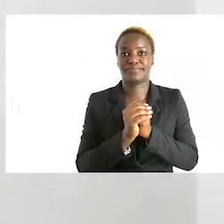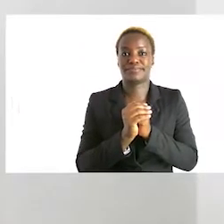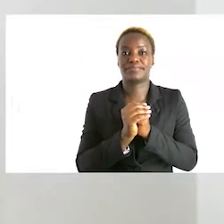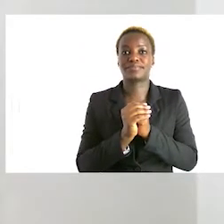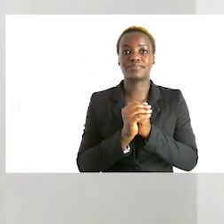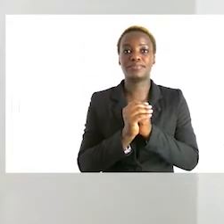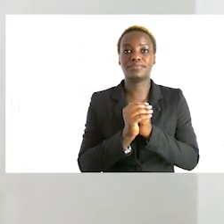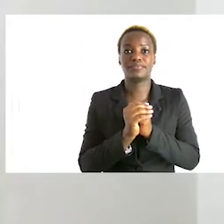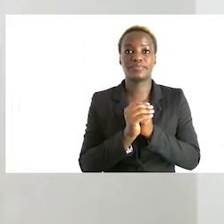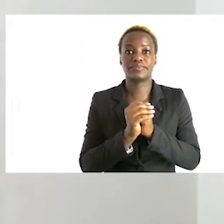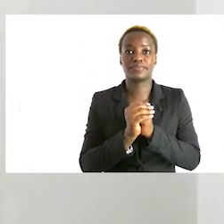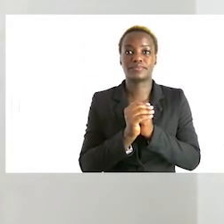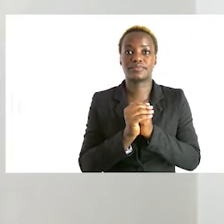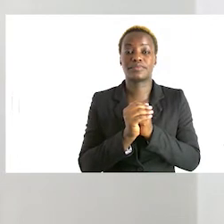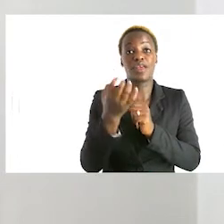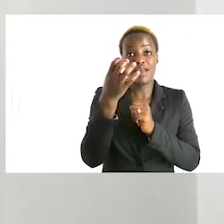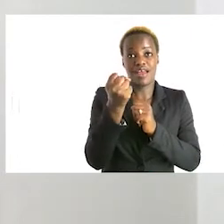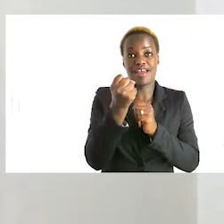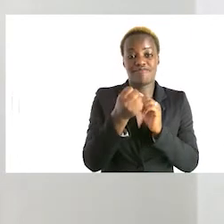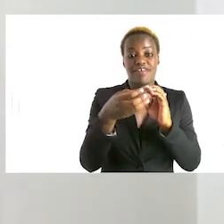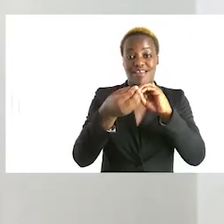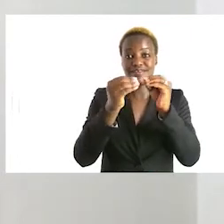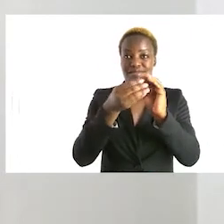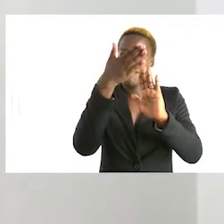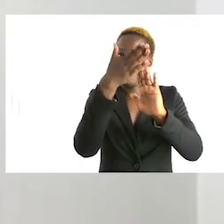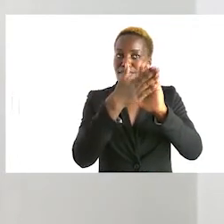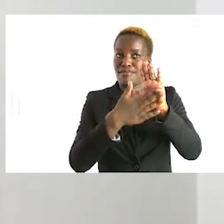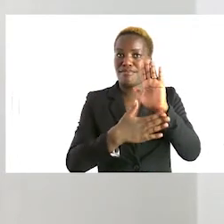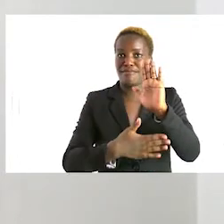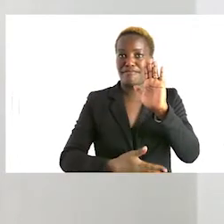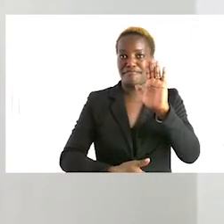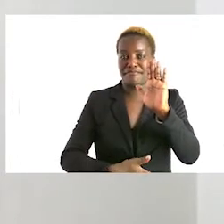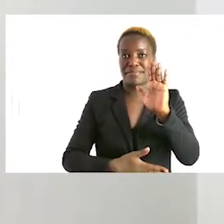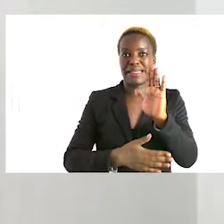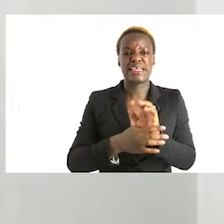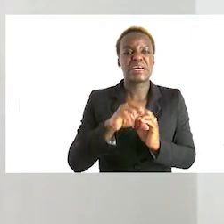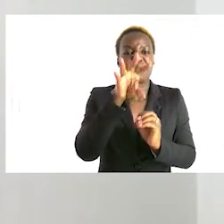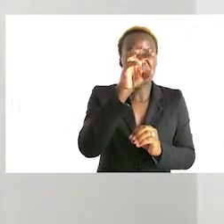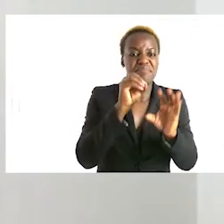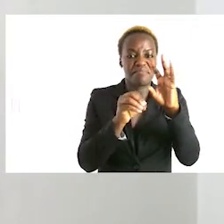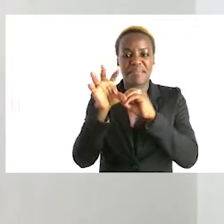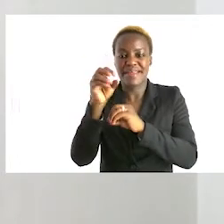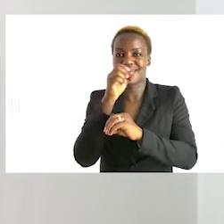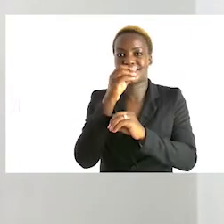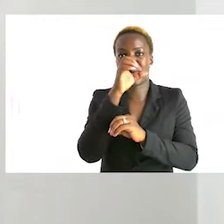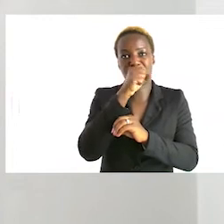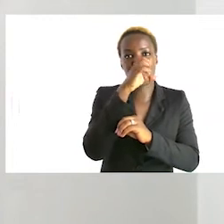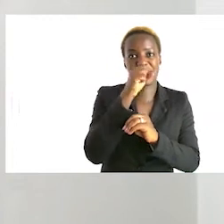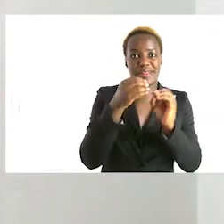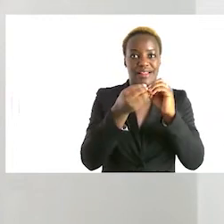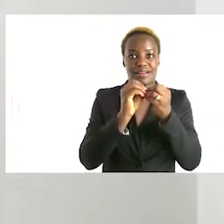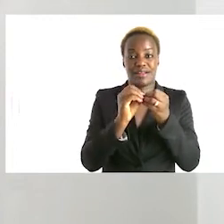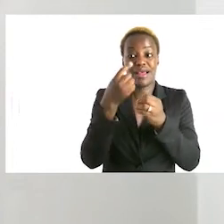here. We have the number chart here, and I have taken up a few of the numbers here. As you can see, all